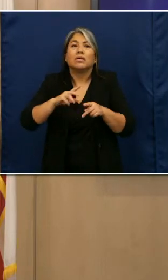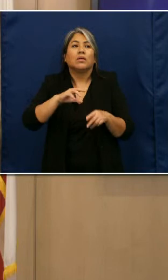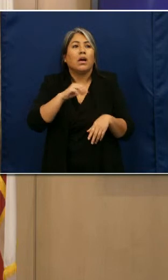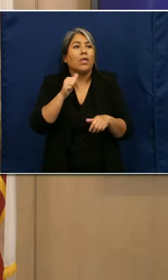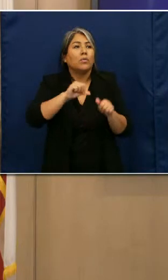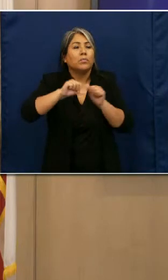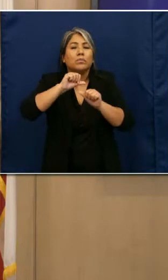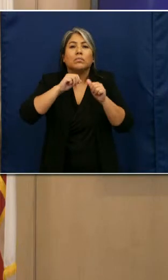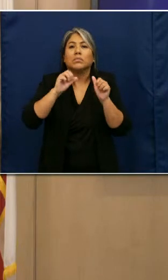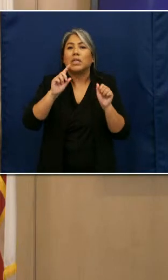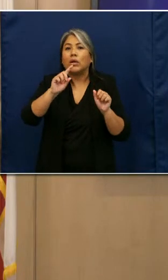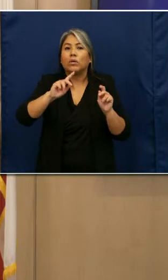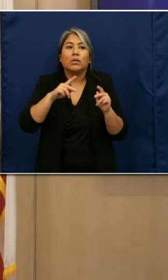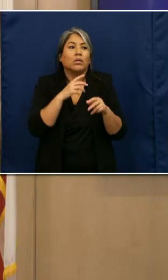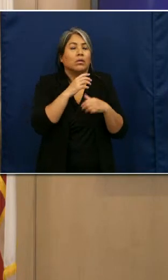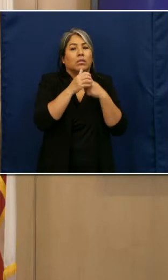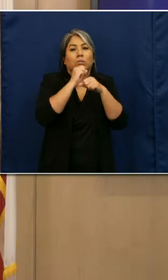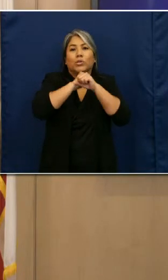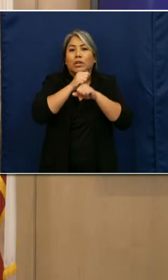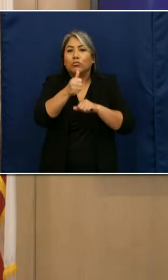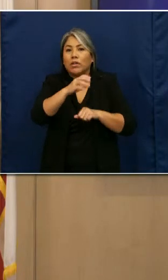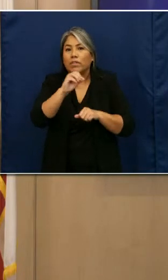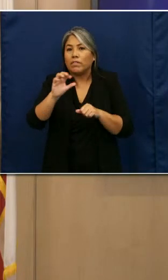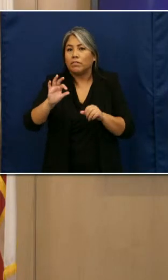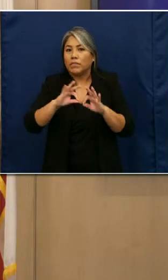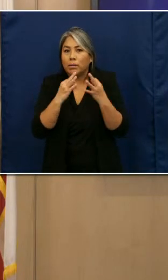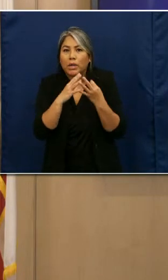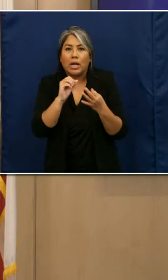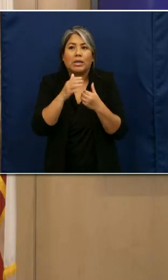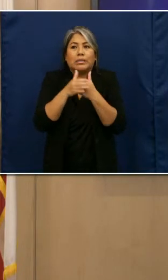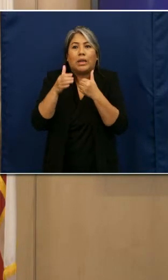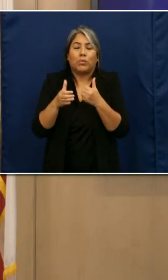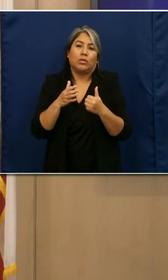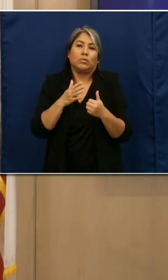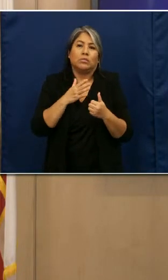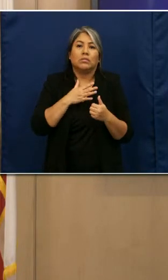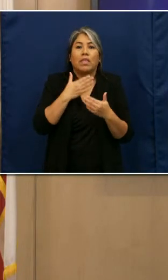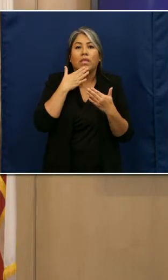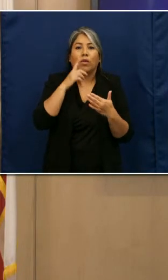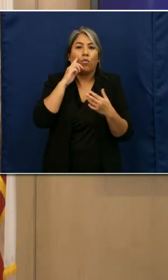families and your neighbors. And again, we thank you for your attention. Thank you.